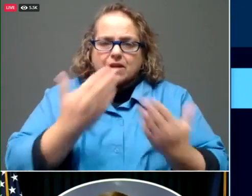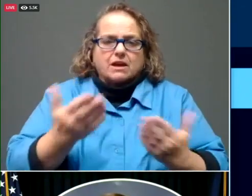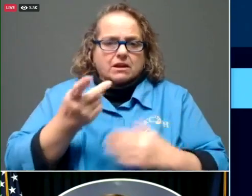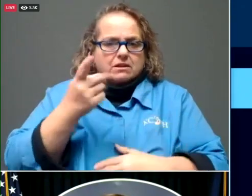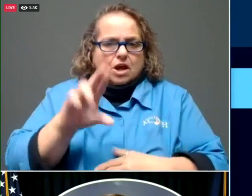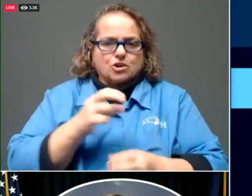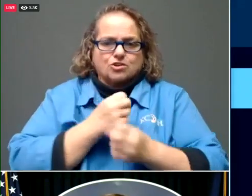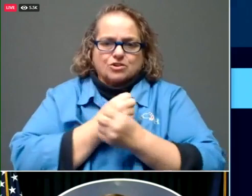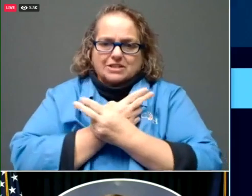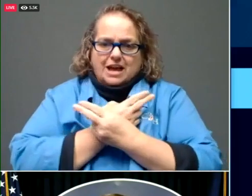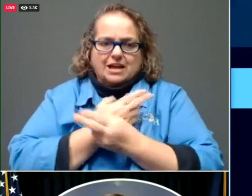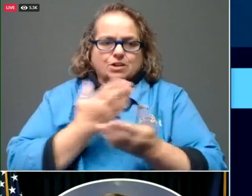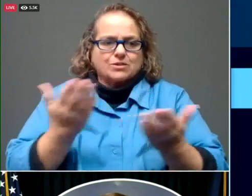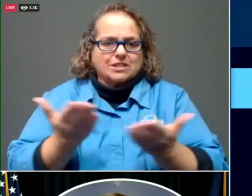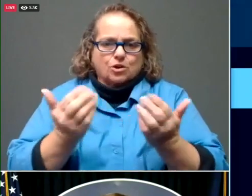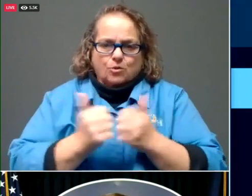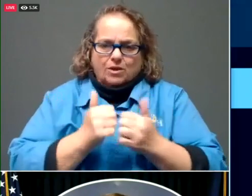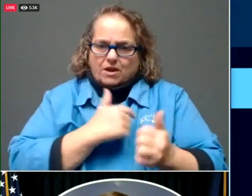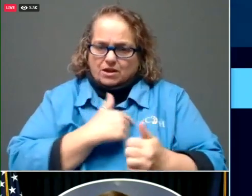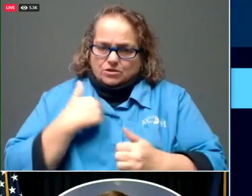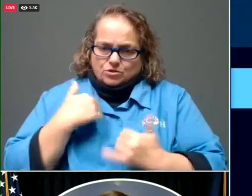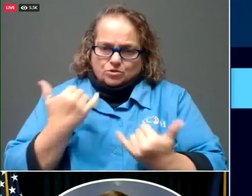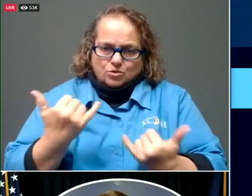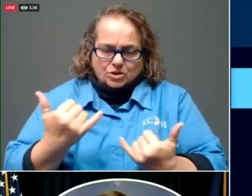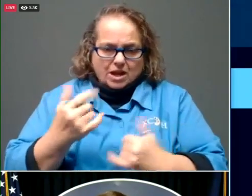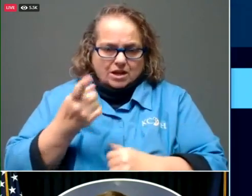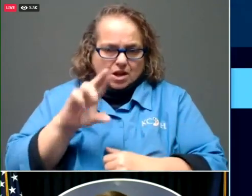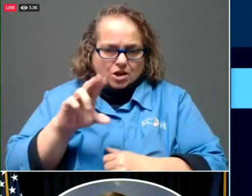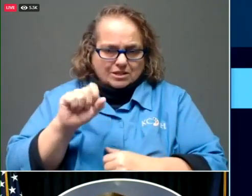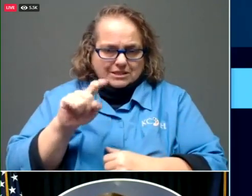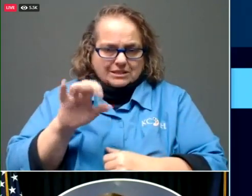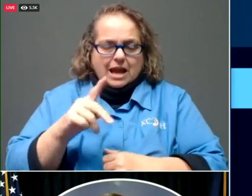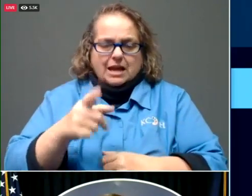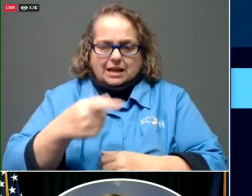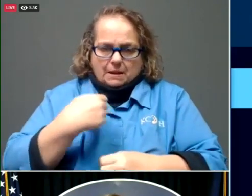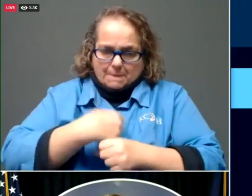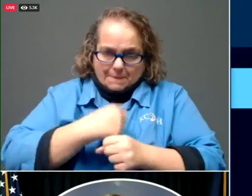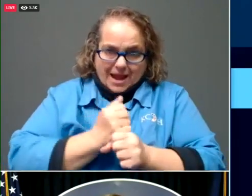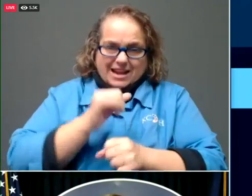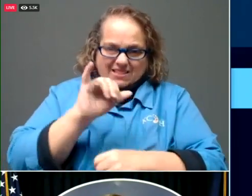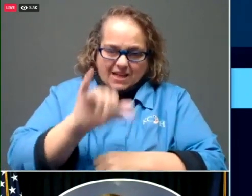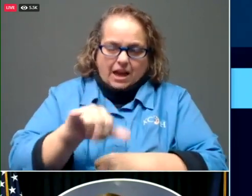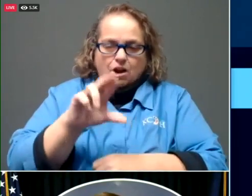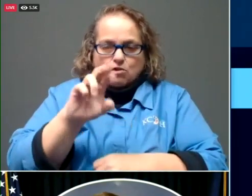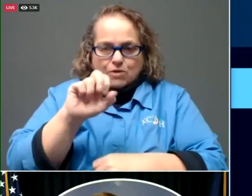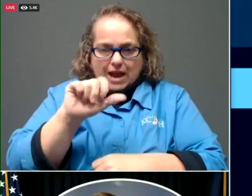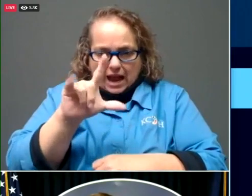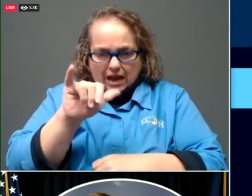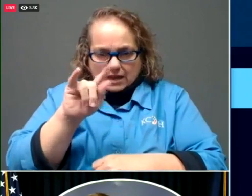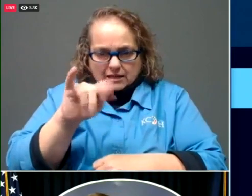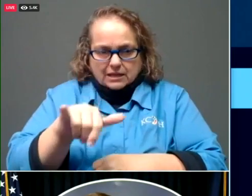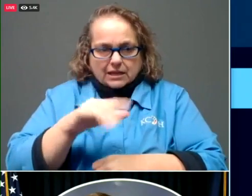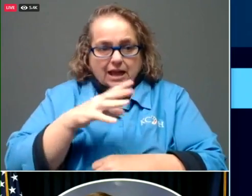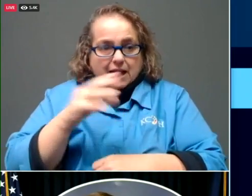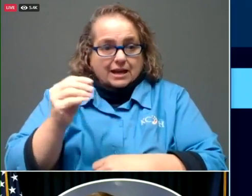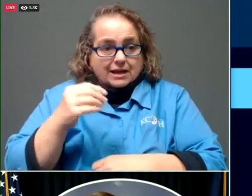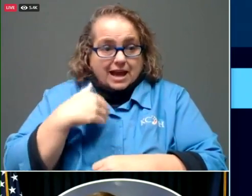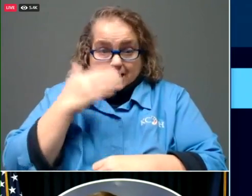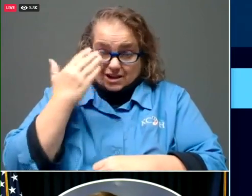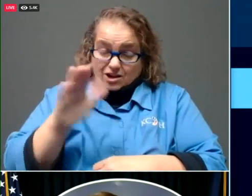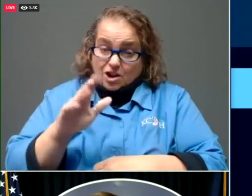today, for making this a reality and for I don't know if he underpromised, but he